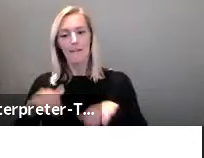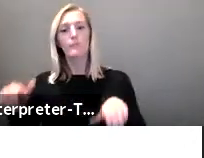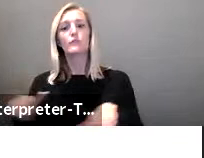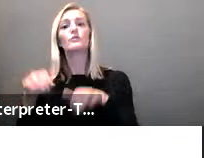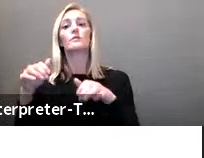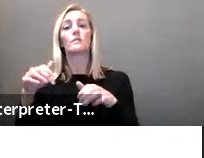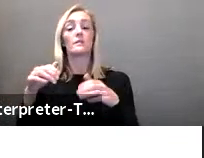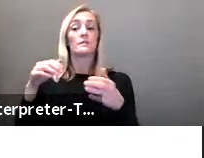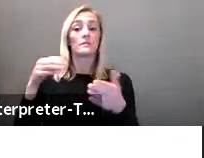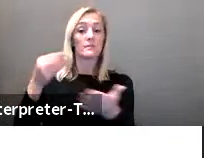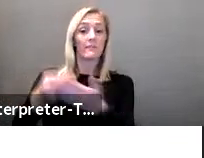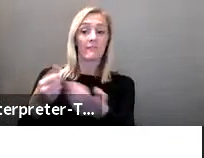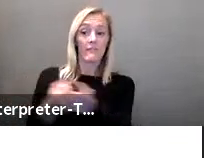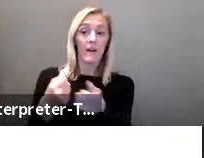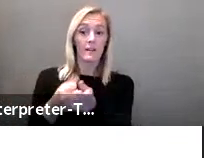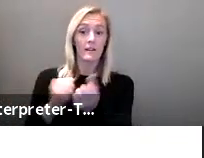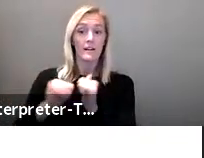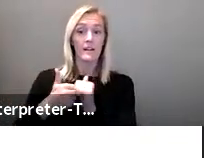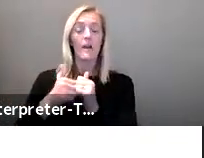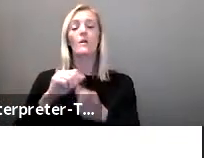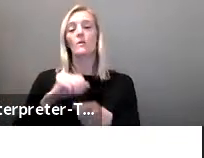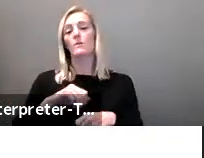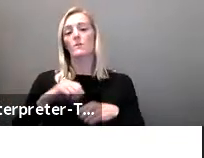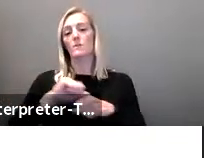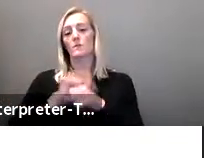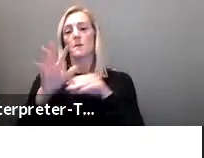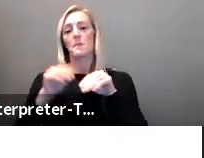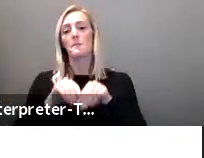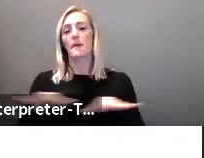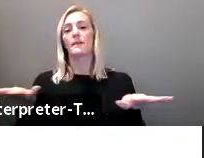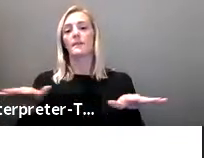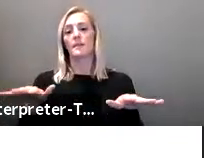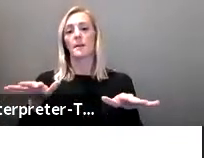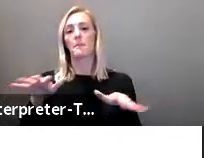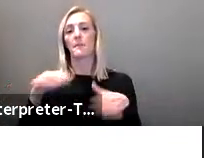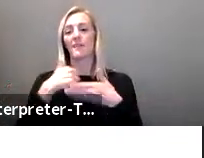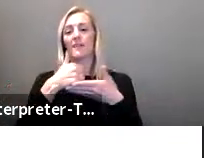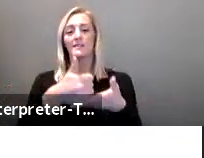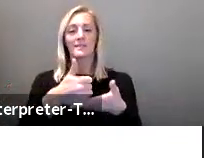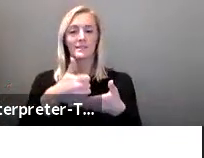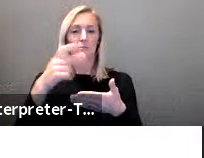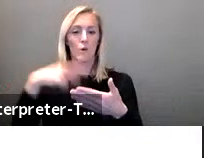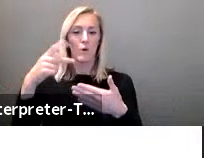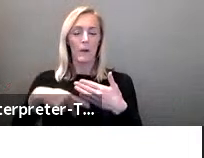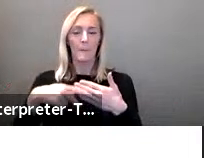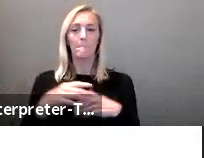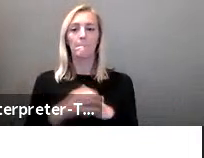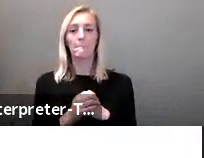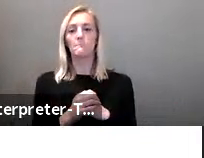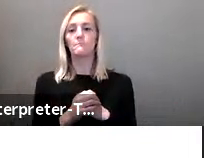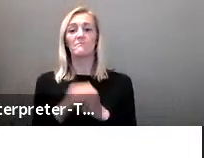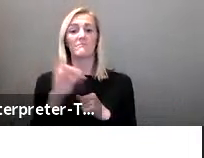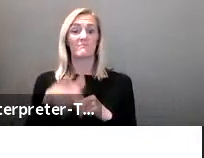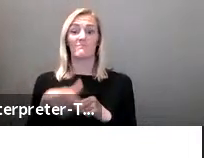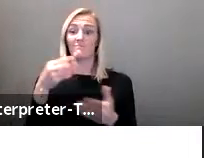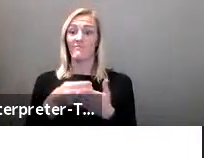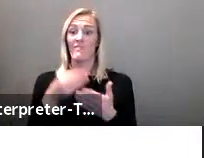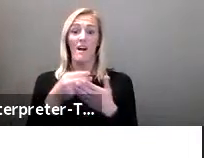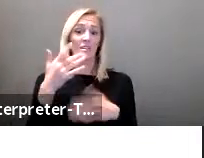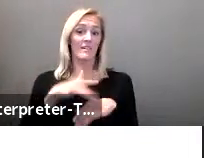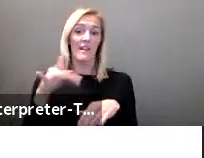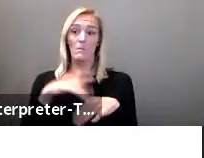pandemic assistance grants for vaccine equity or PAVE, because these are available to anyone in this group and to people